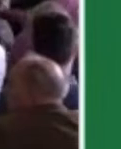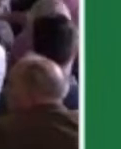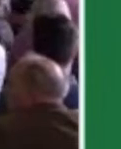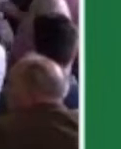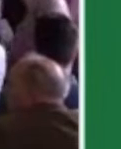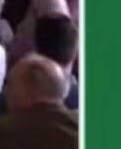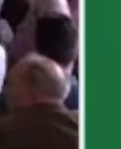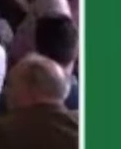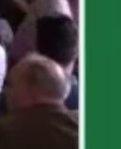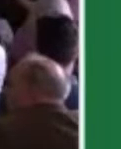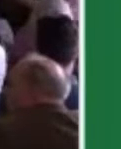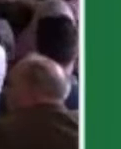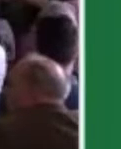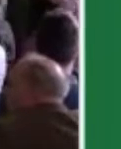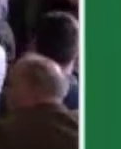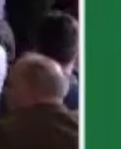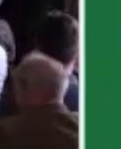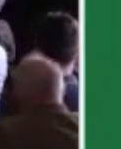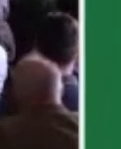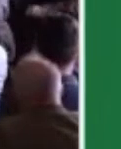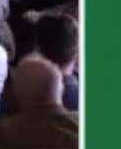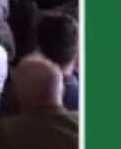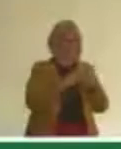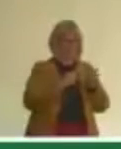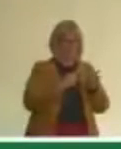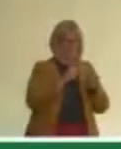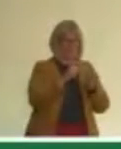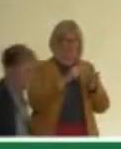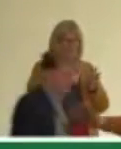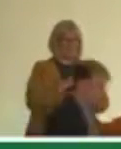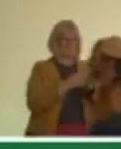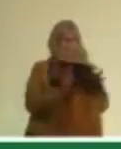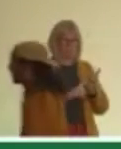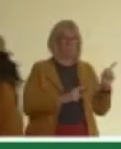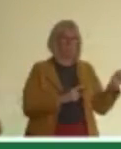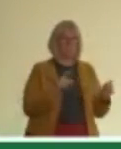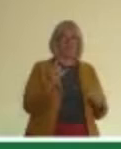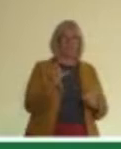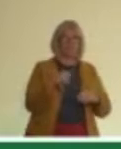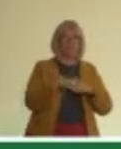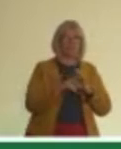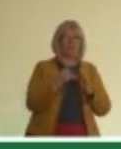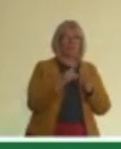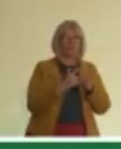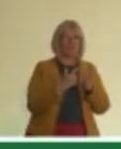Hello, my name is Ria Patel. I'm a counsellor in Croydon, and I'm the